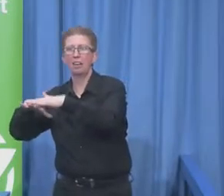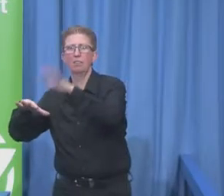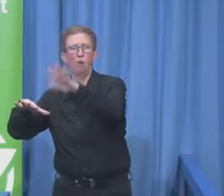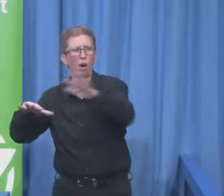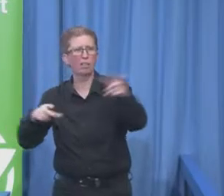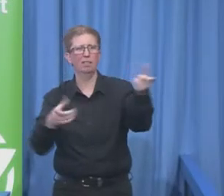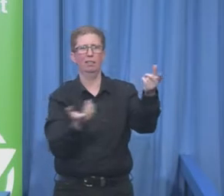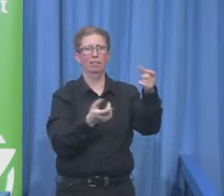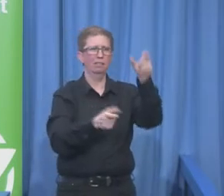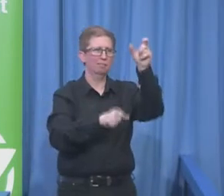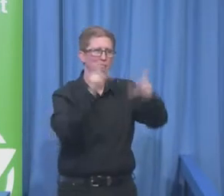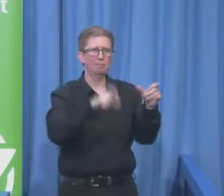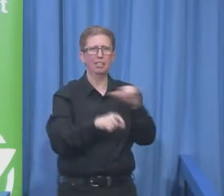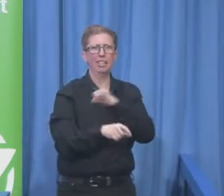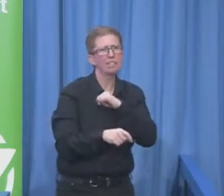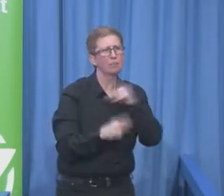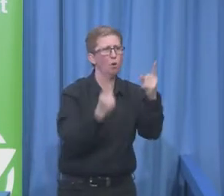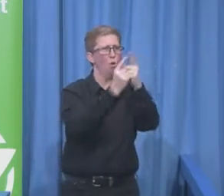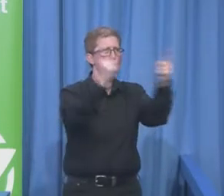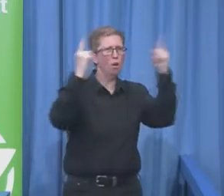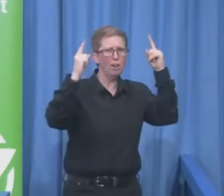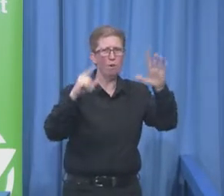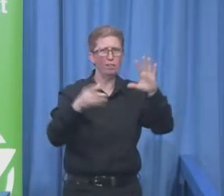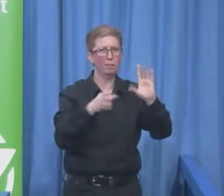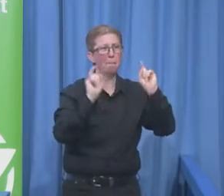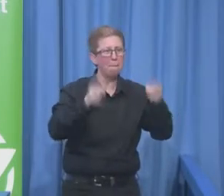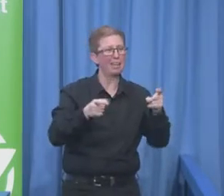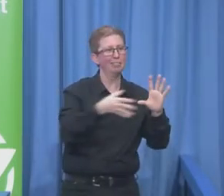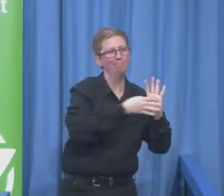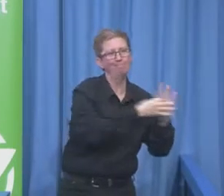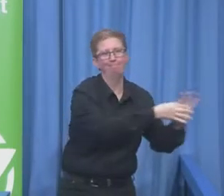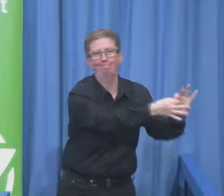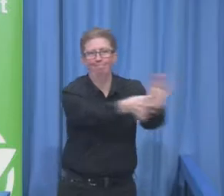association. If it is not there, it's very worthy to build it because